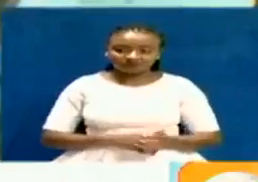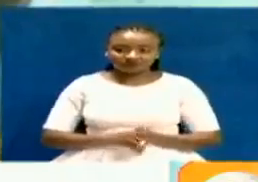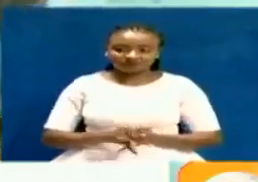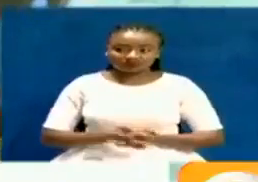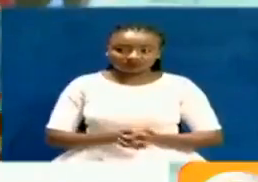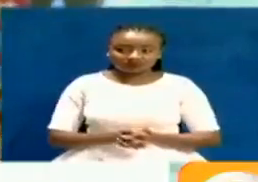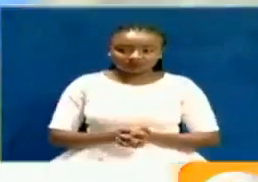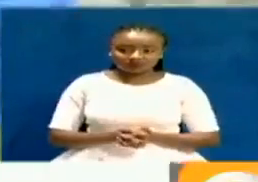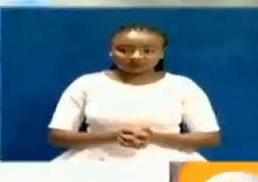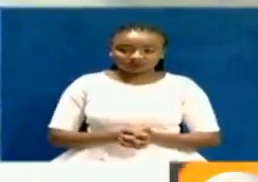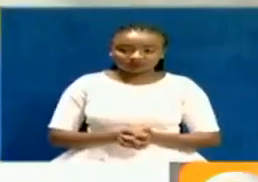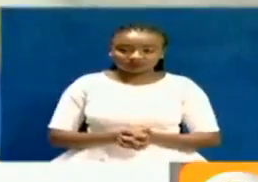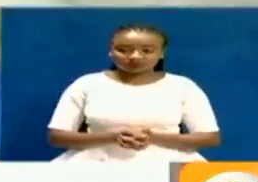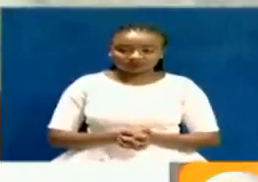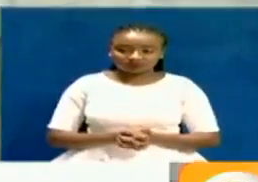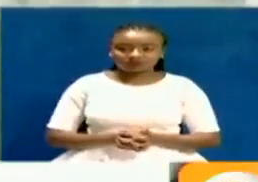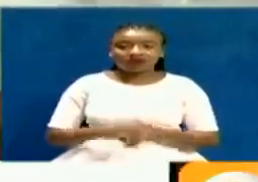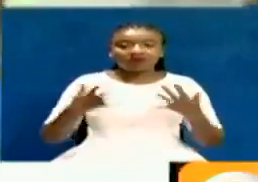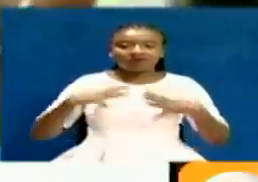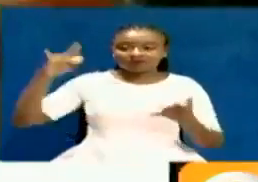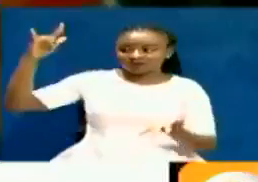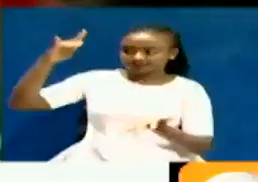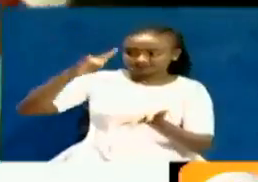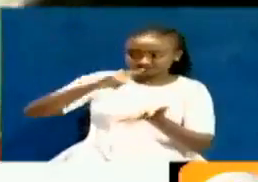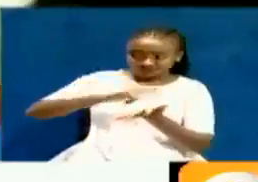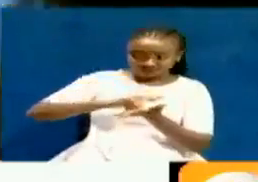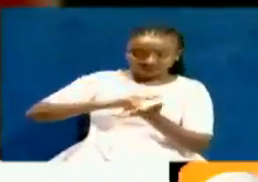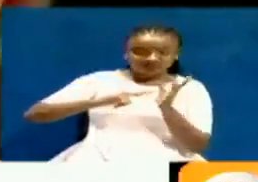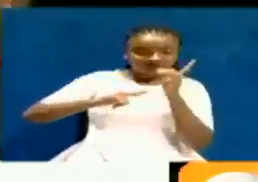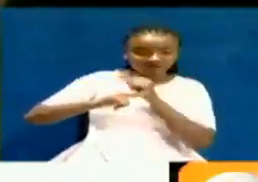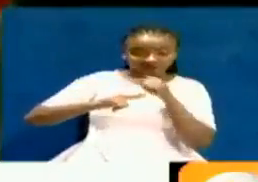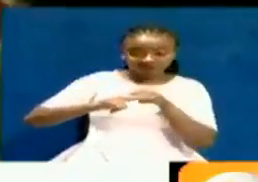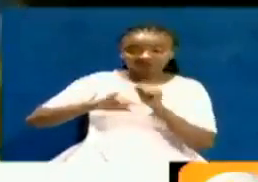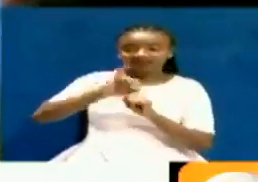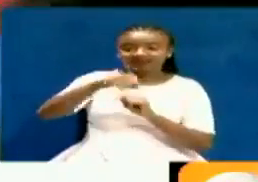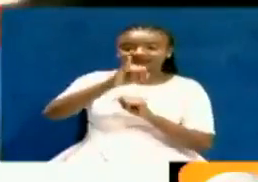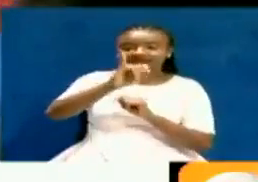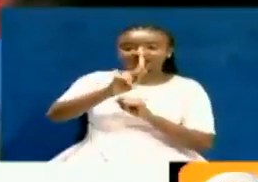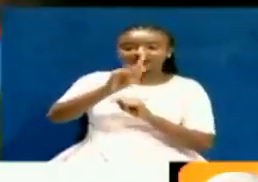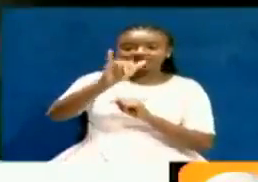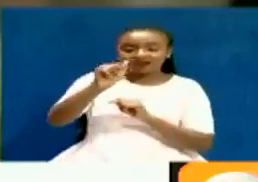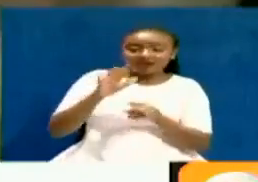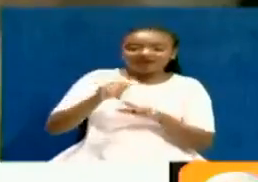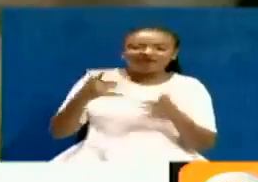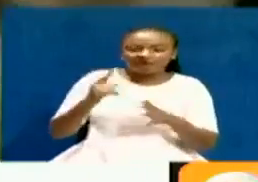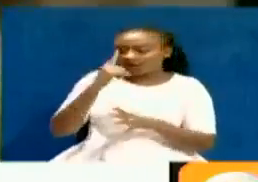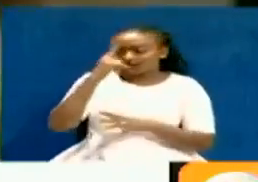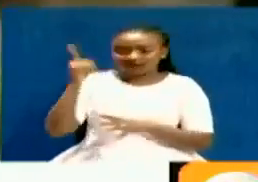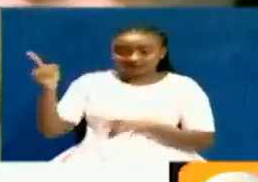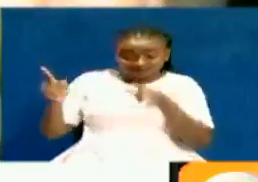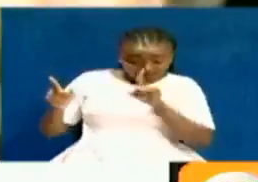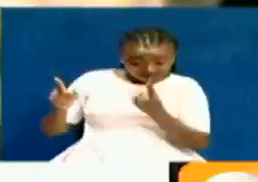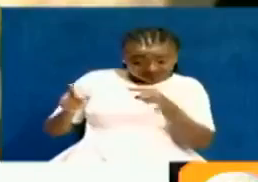It was after subjecting travelers who had used JKIA as the port of entry into the country to both the rapid antigen